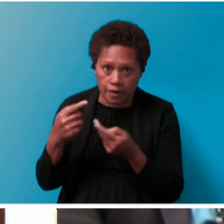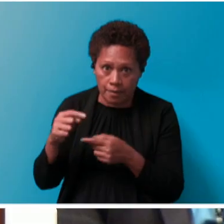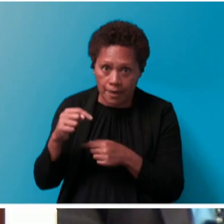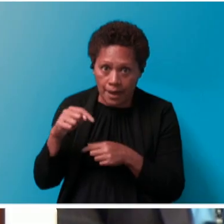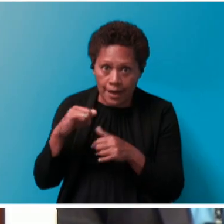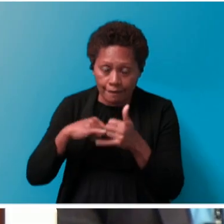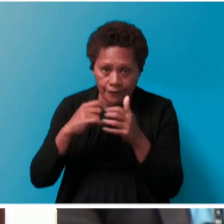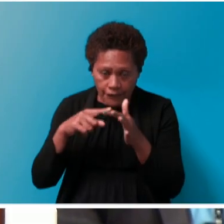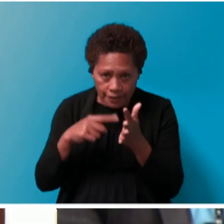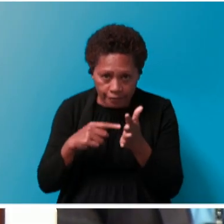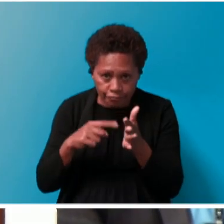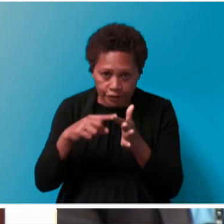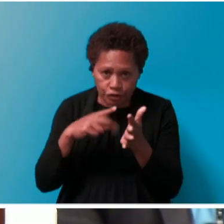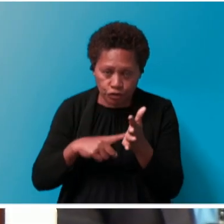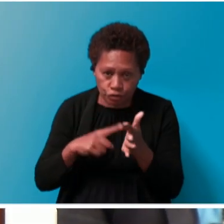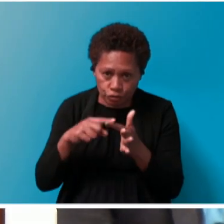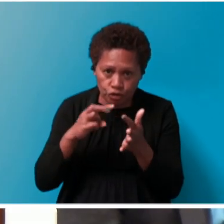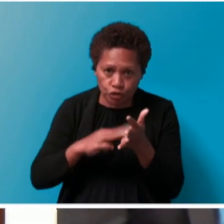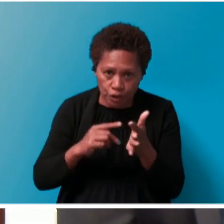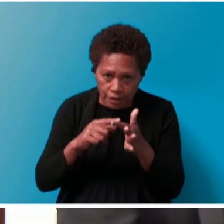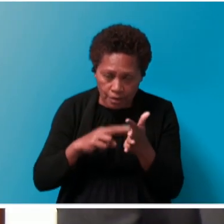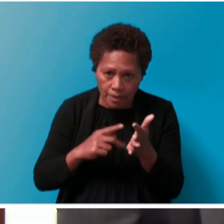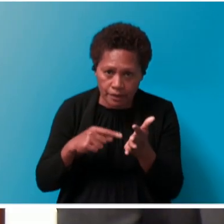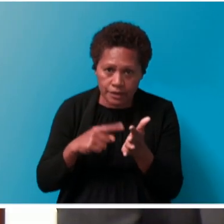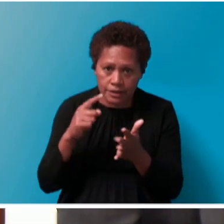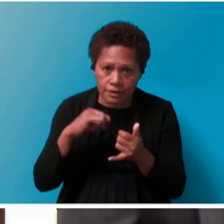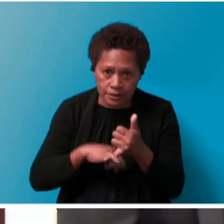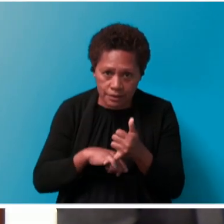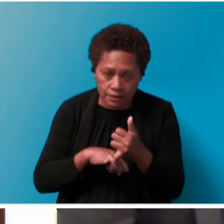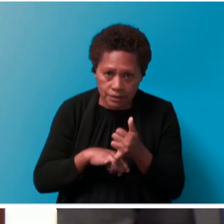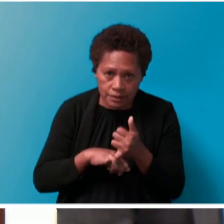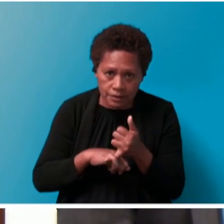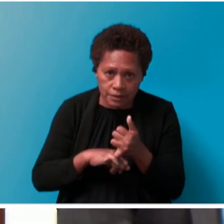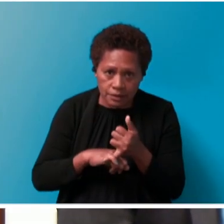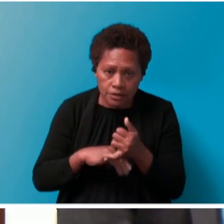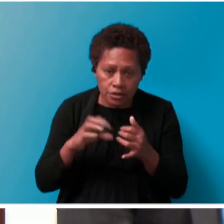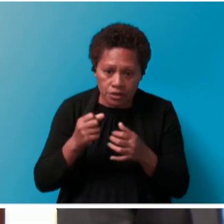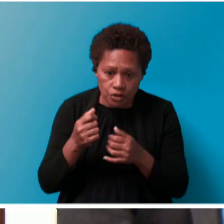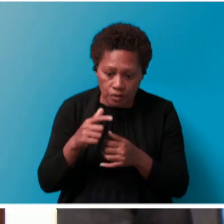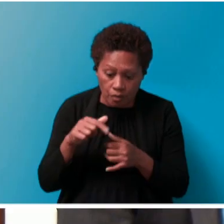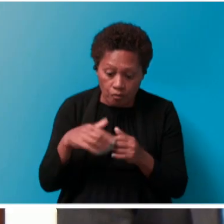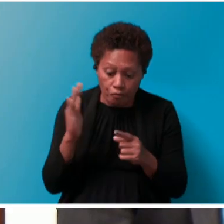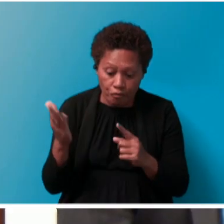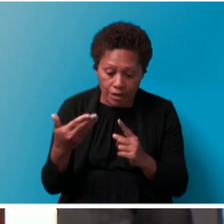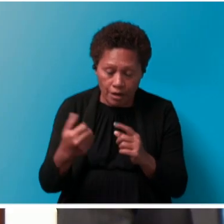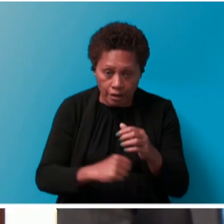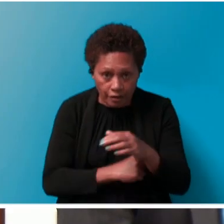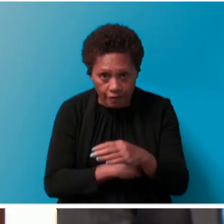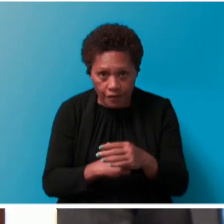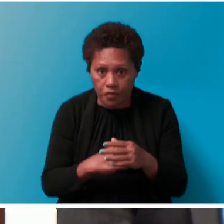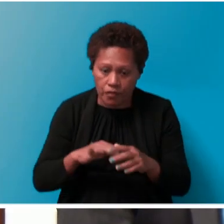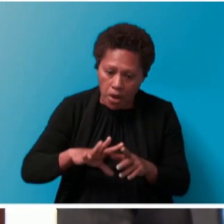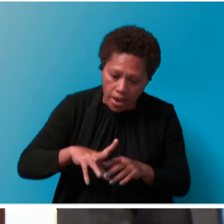planning, interagency collaboration, and community engagement, we are laying the foundation for a future where every Fijian